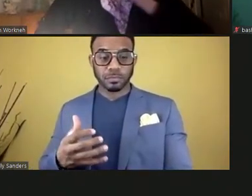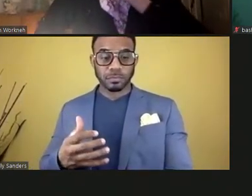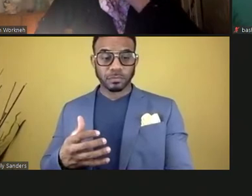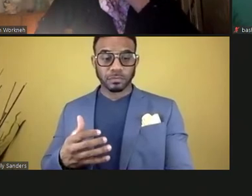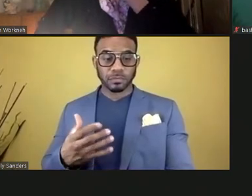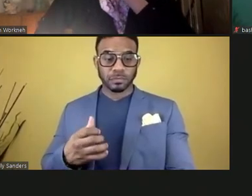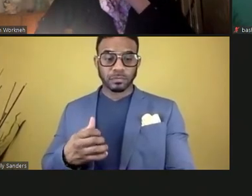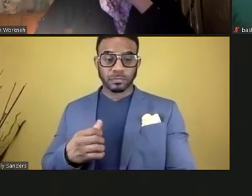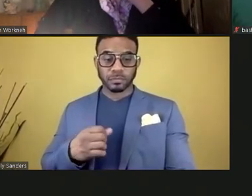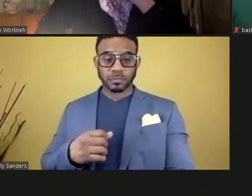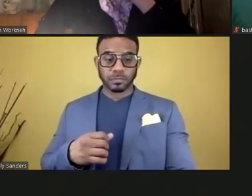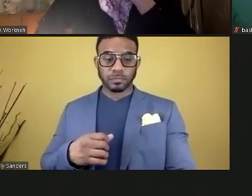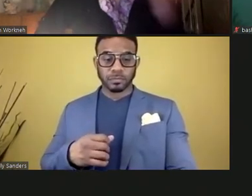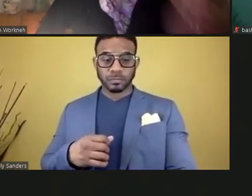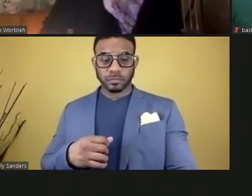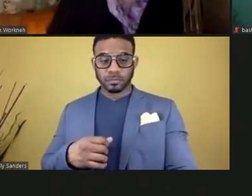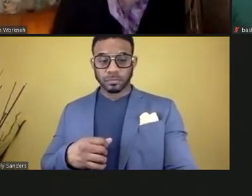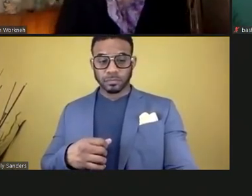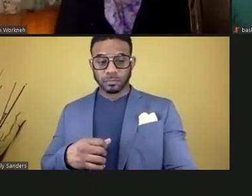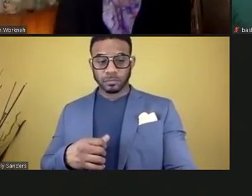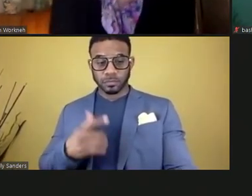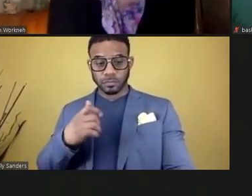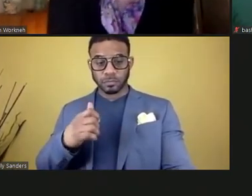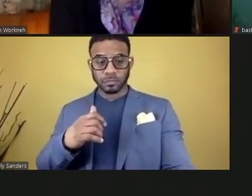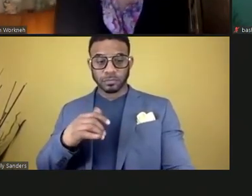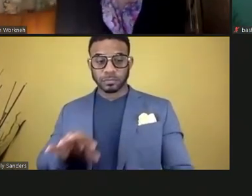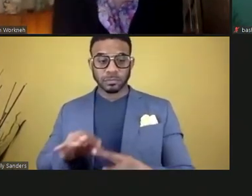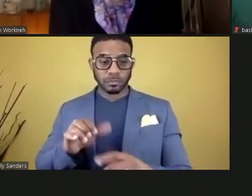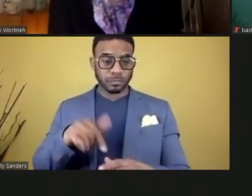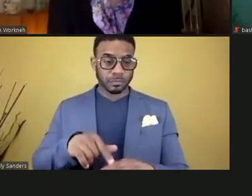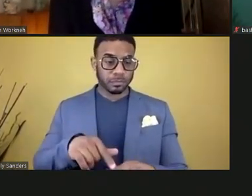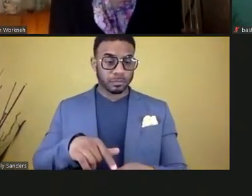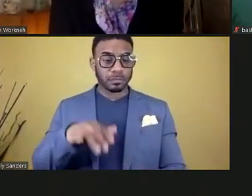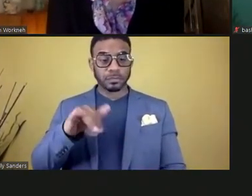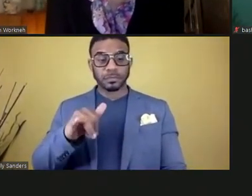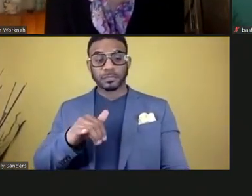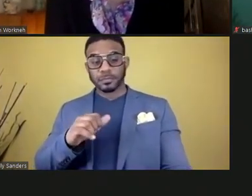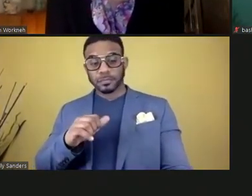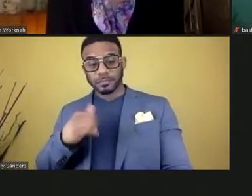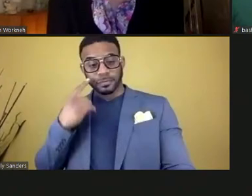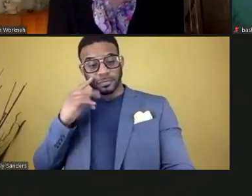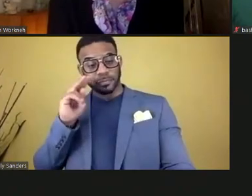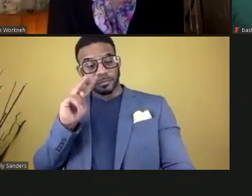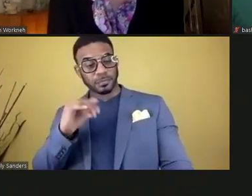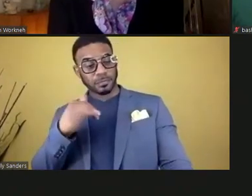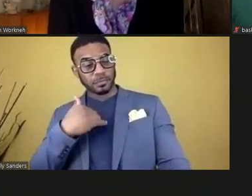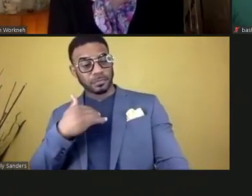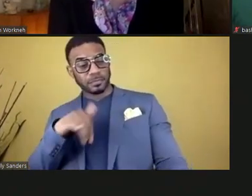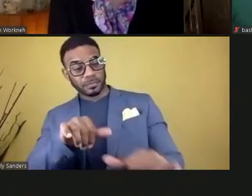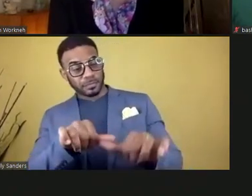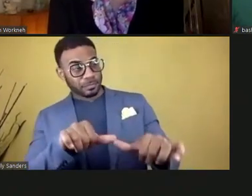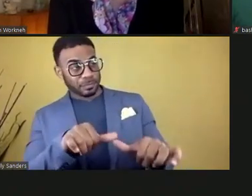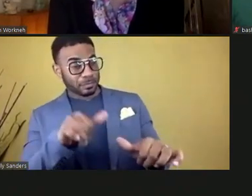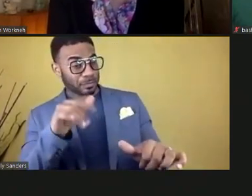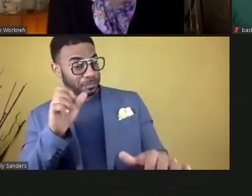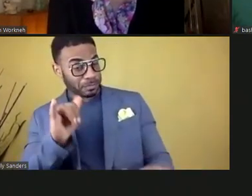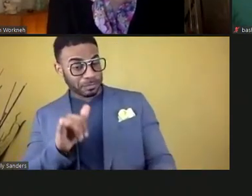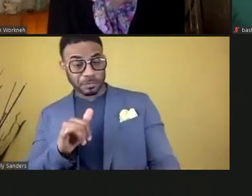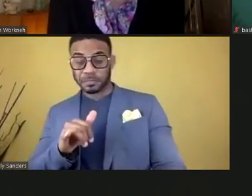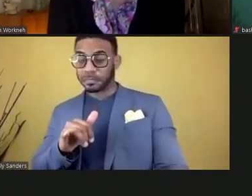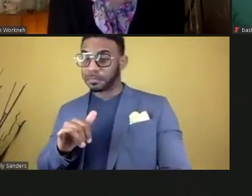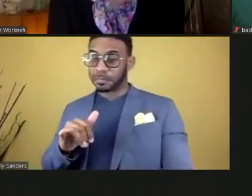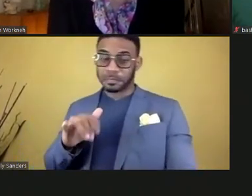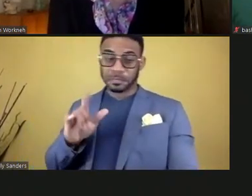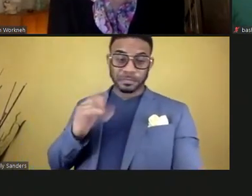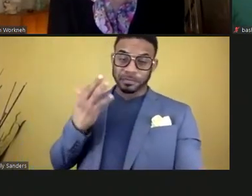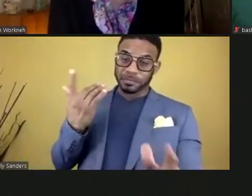these conversations, especially because of our geographic proximity to Mass MoCA. And I just really look forward to having you in this area and hope that can't